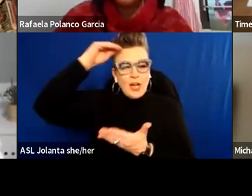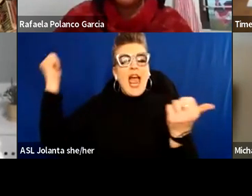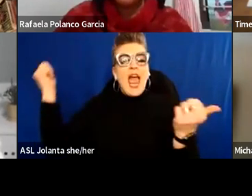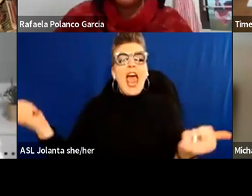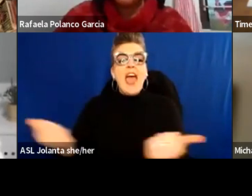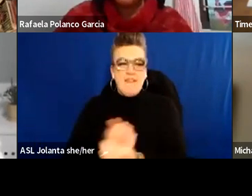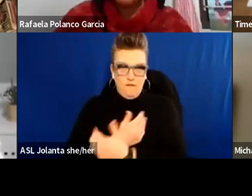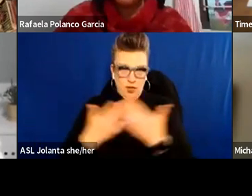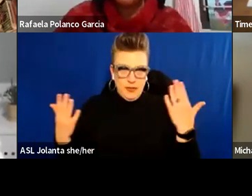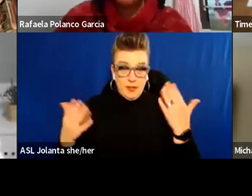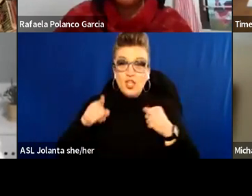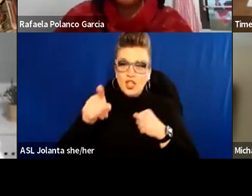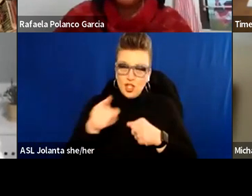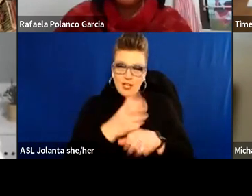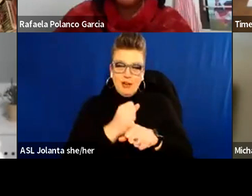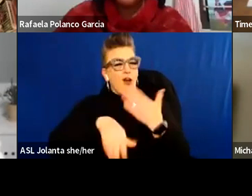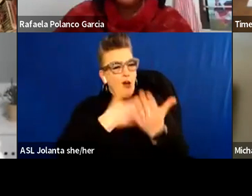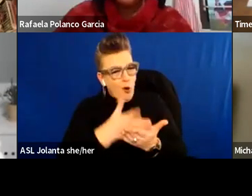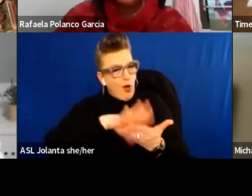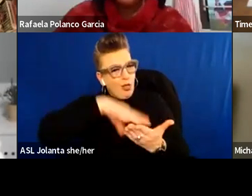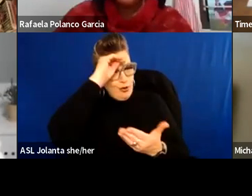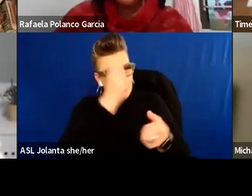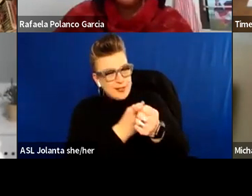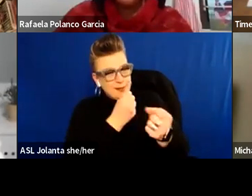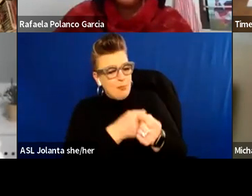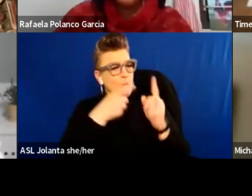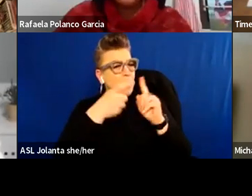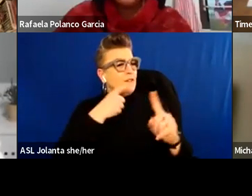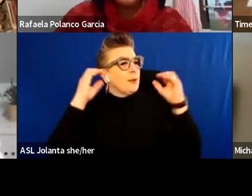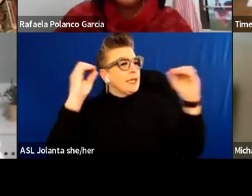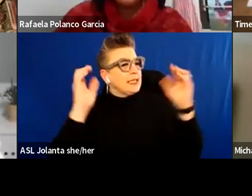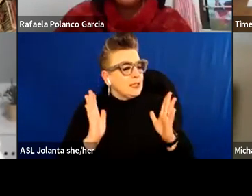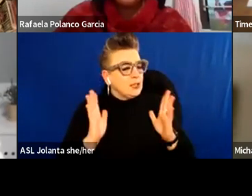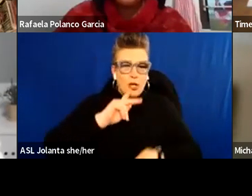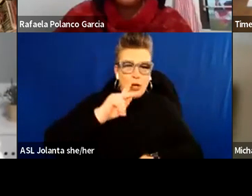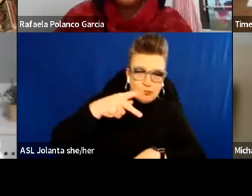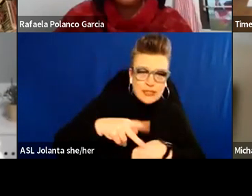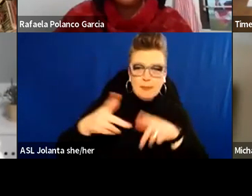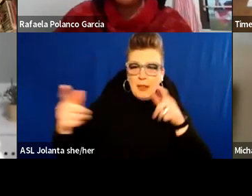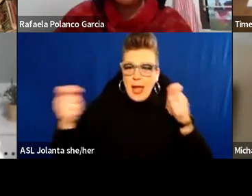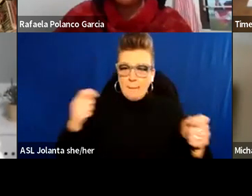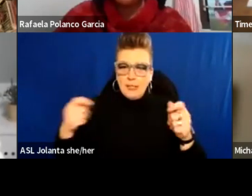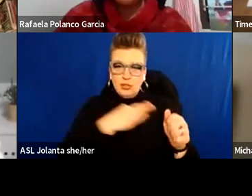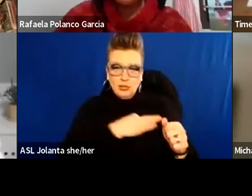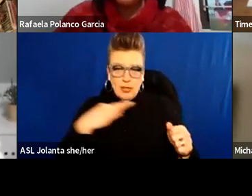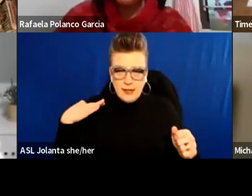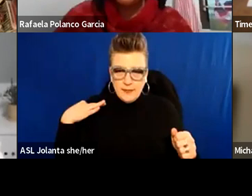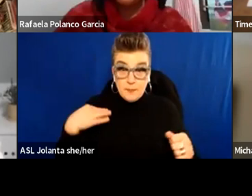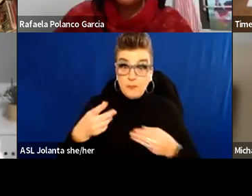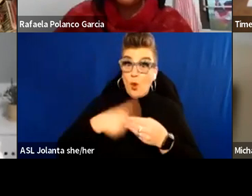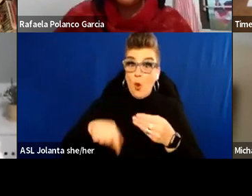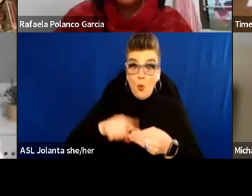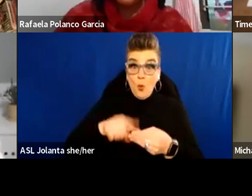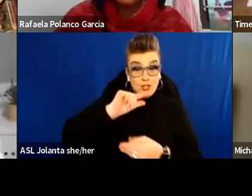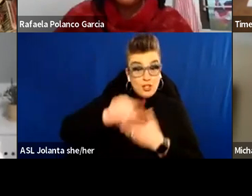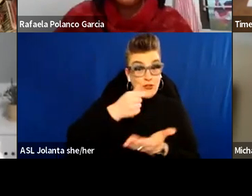was getting the learning support she needed from her teachers the principals the administrative staff when she graduated from